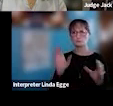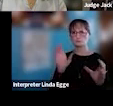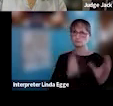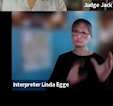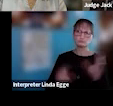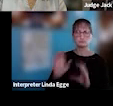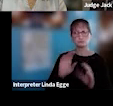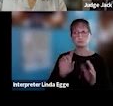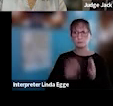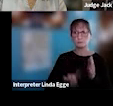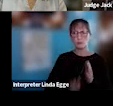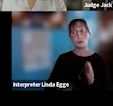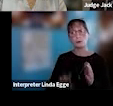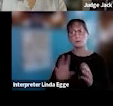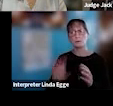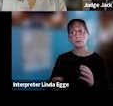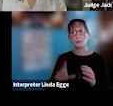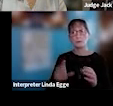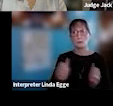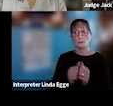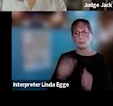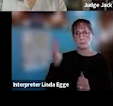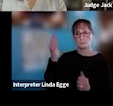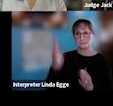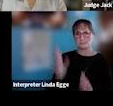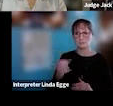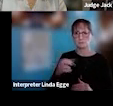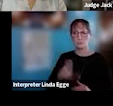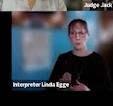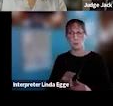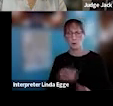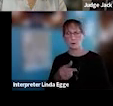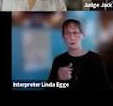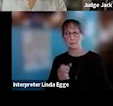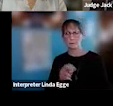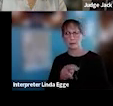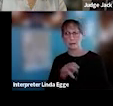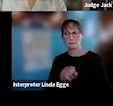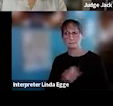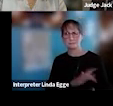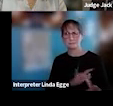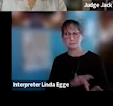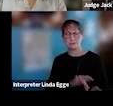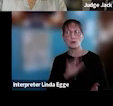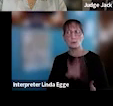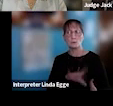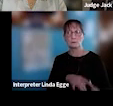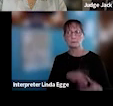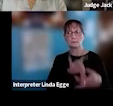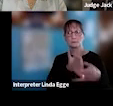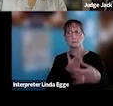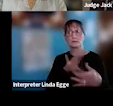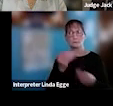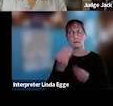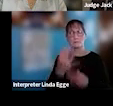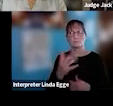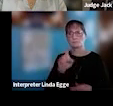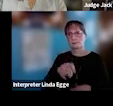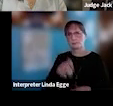Gaines Center or with our presenters. And we'll do what we can to get you linked up with the information you need.